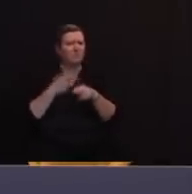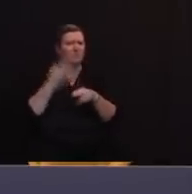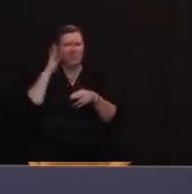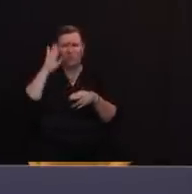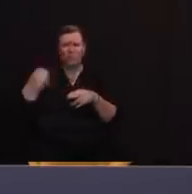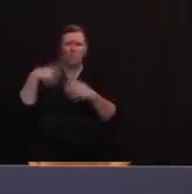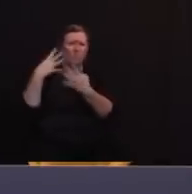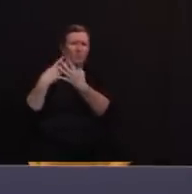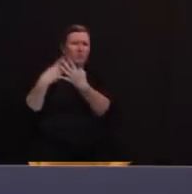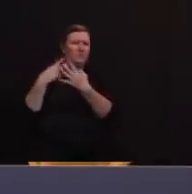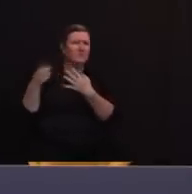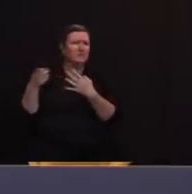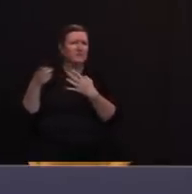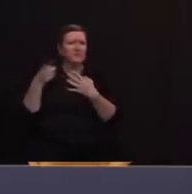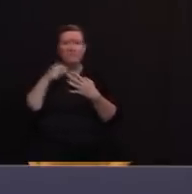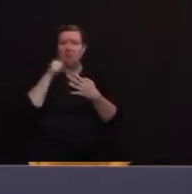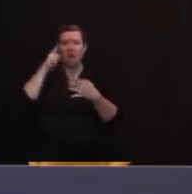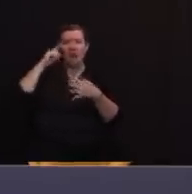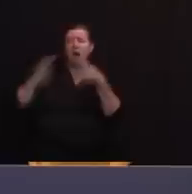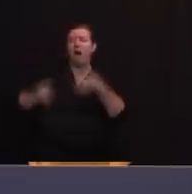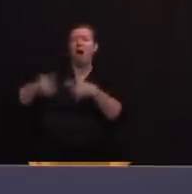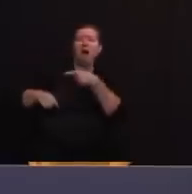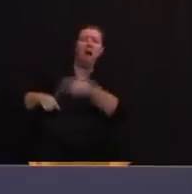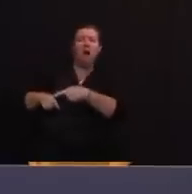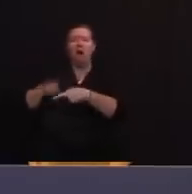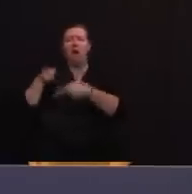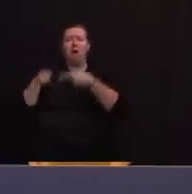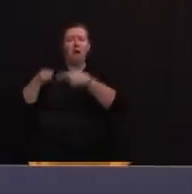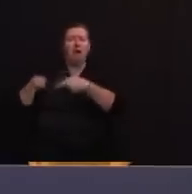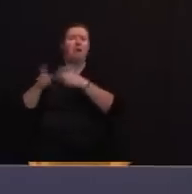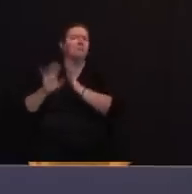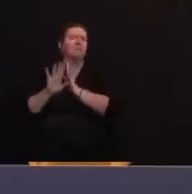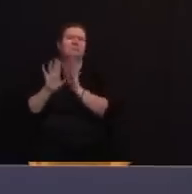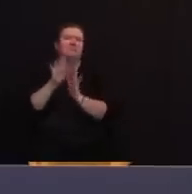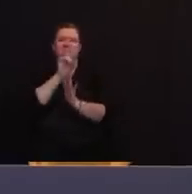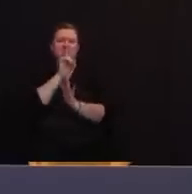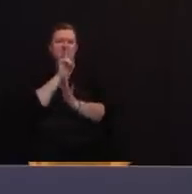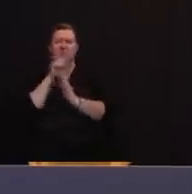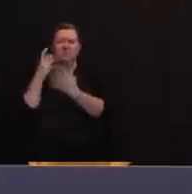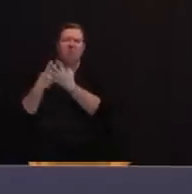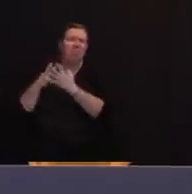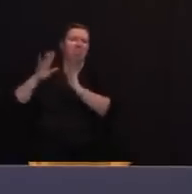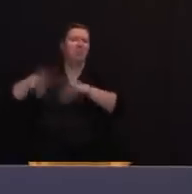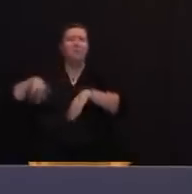value judgment here other than keeping people healthy and alive, and that includes both folks who are